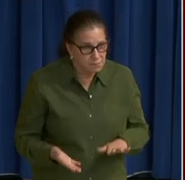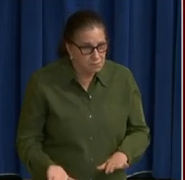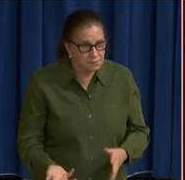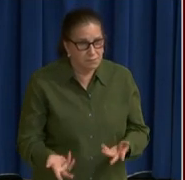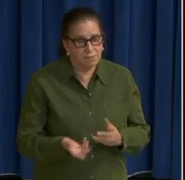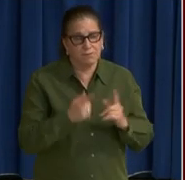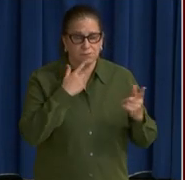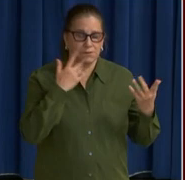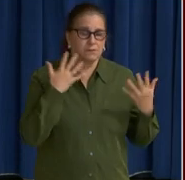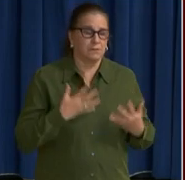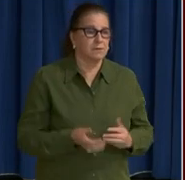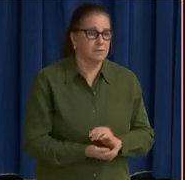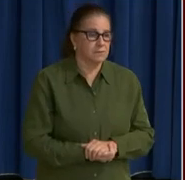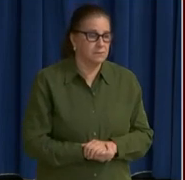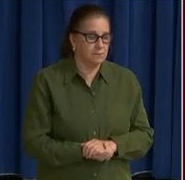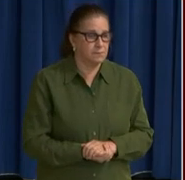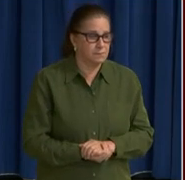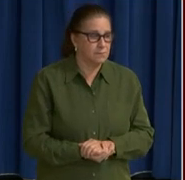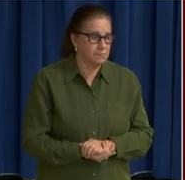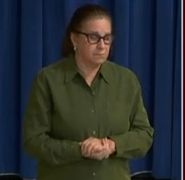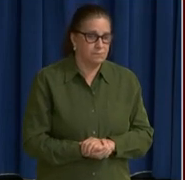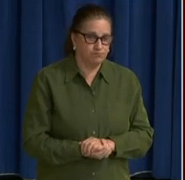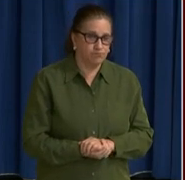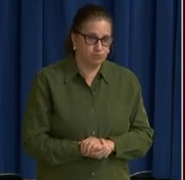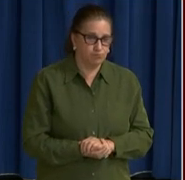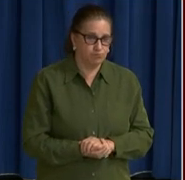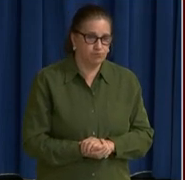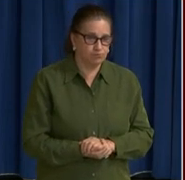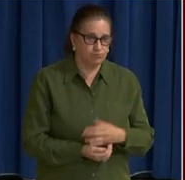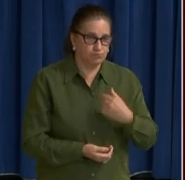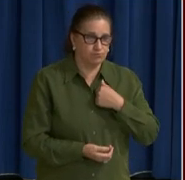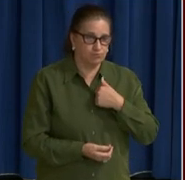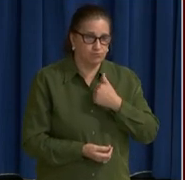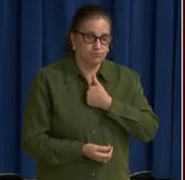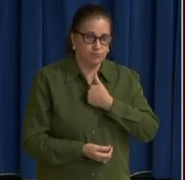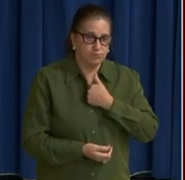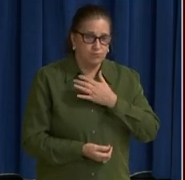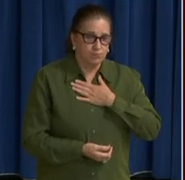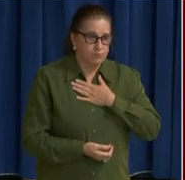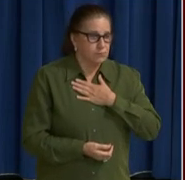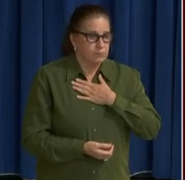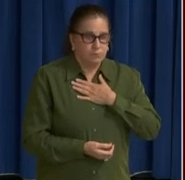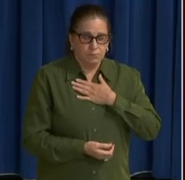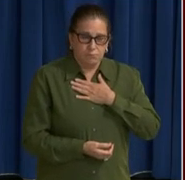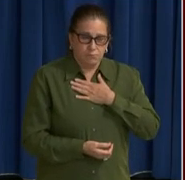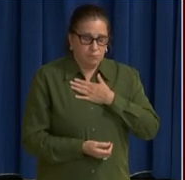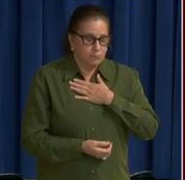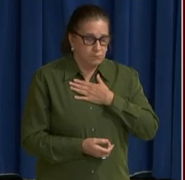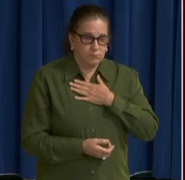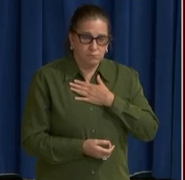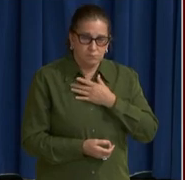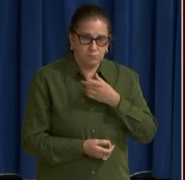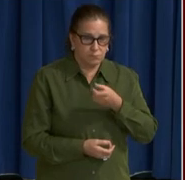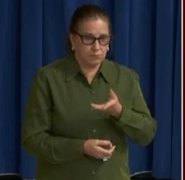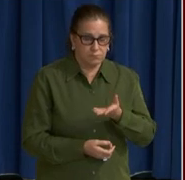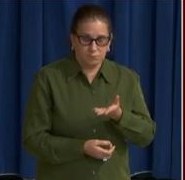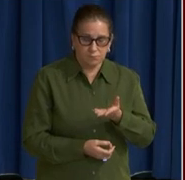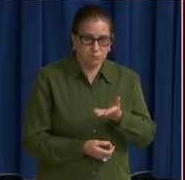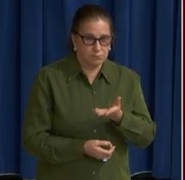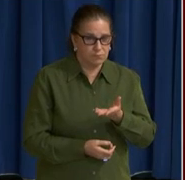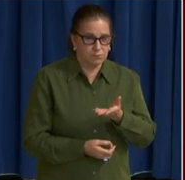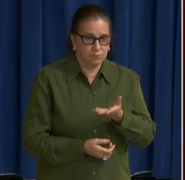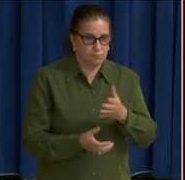I'm pretty sure that Dion K. fell through multiple safety nets before